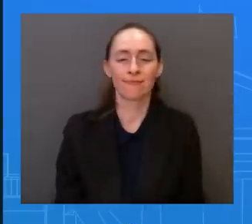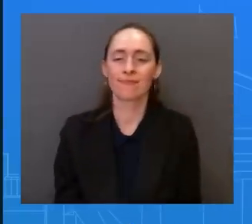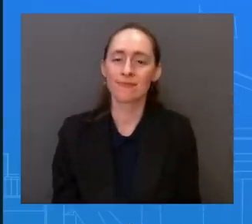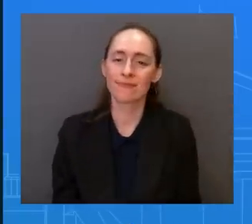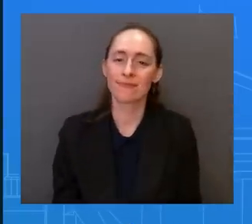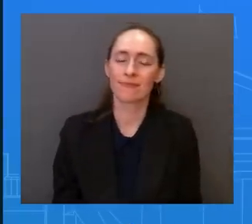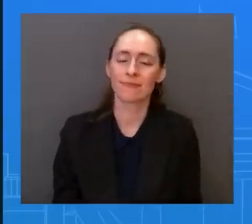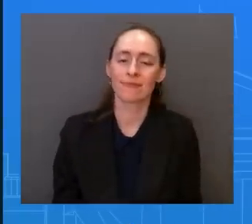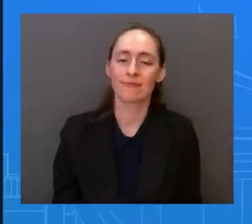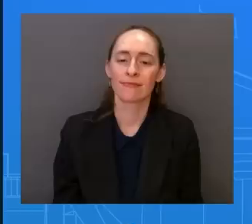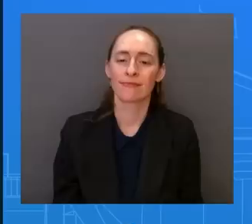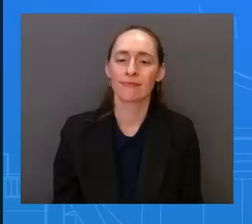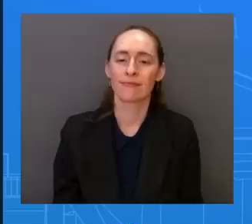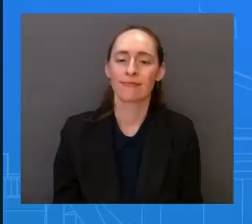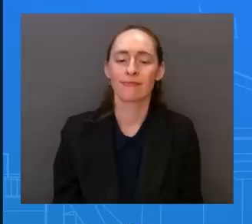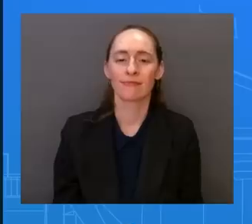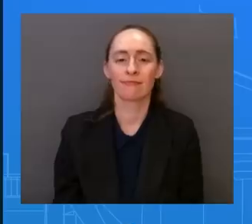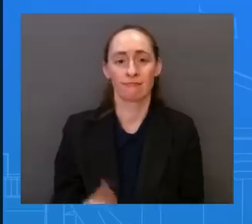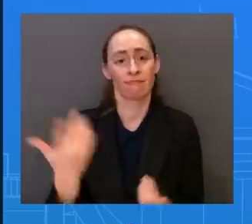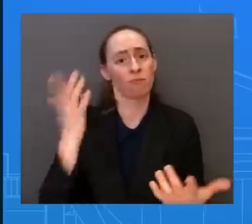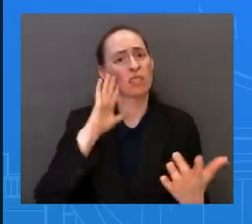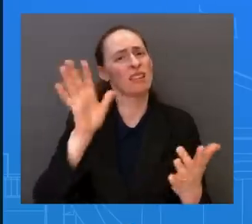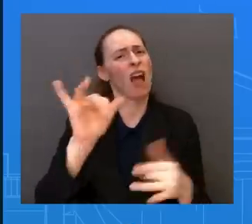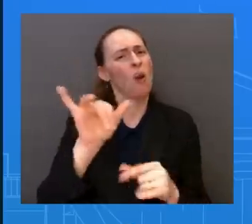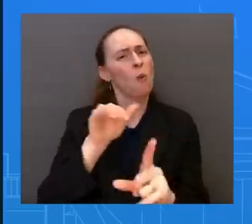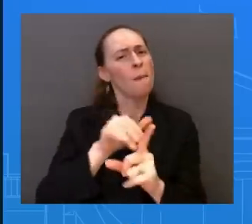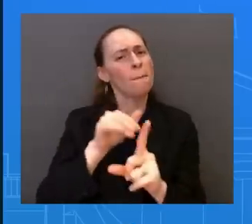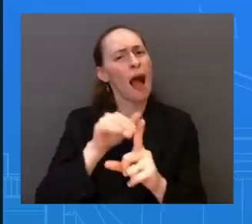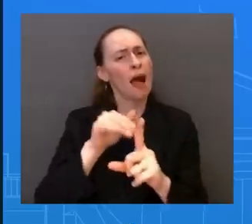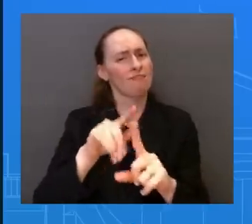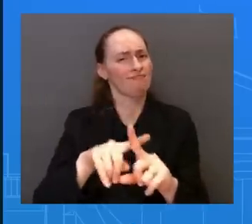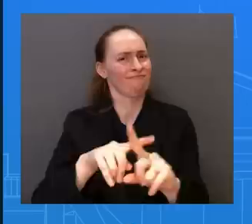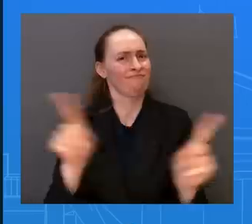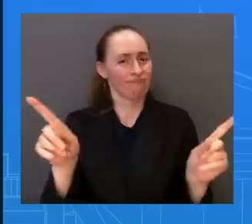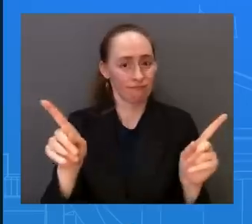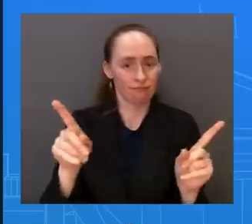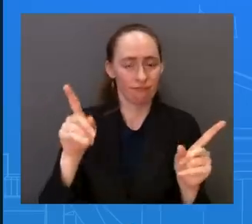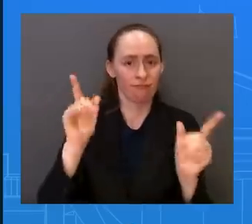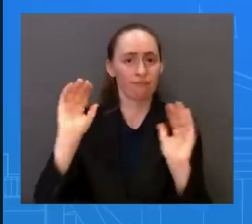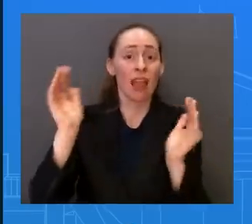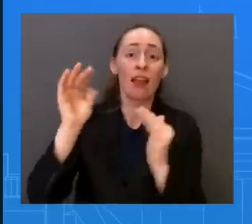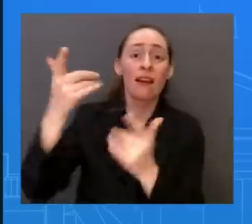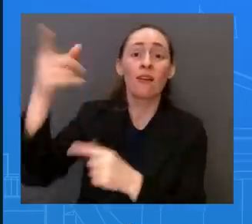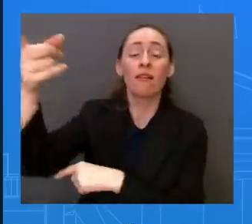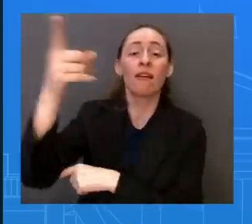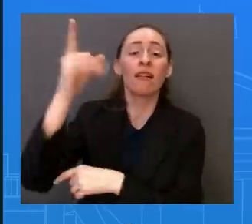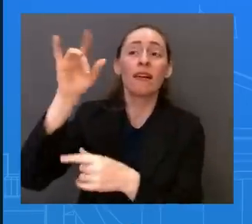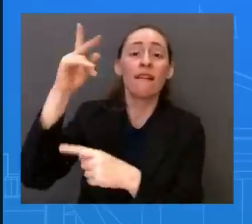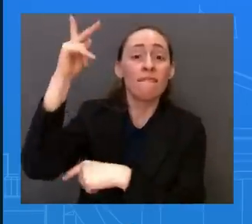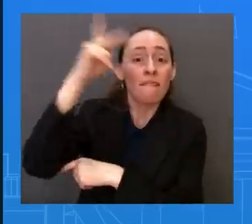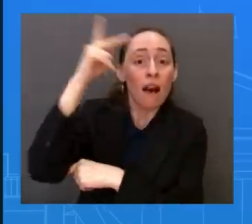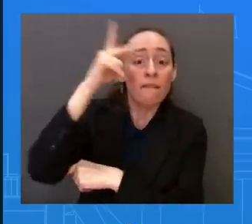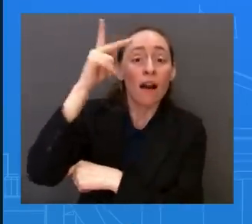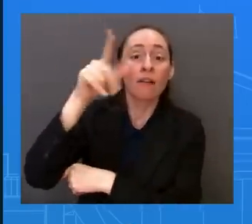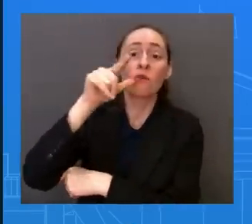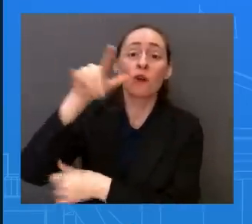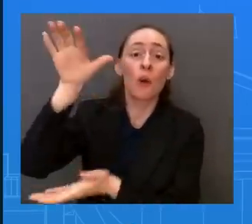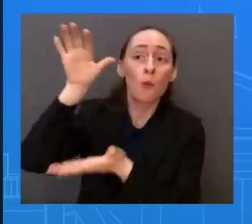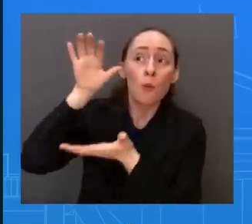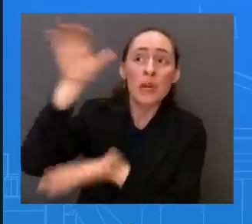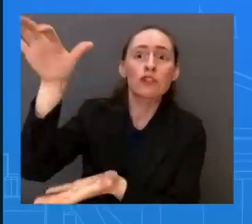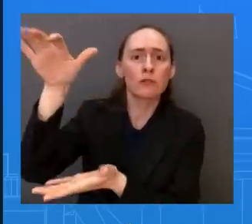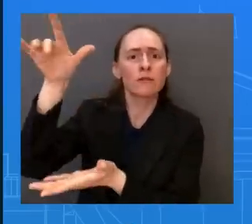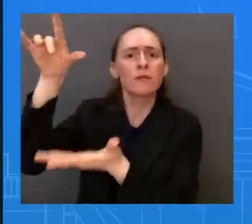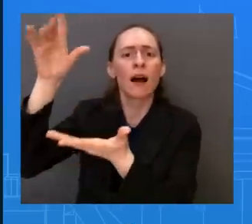thinking for years and decades in the past. And so you will hear him talk about the progress that we have made, but in